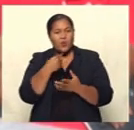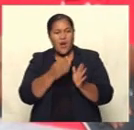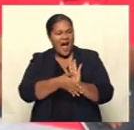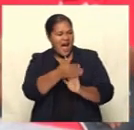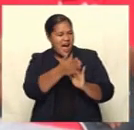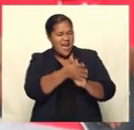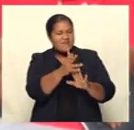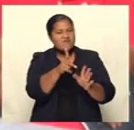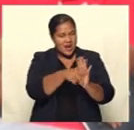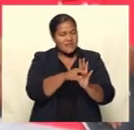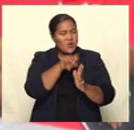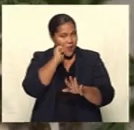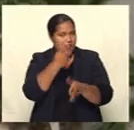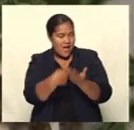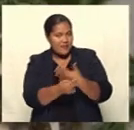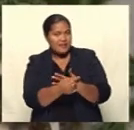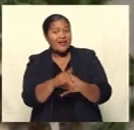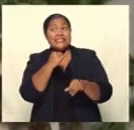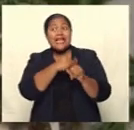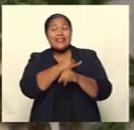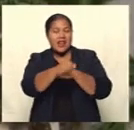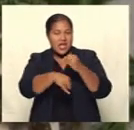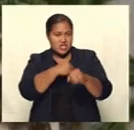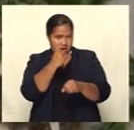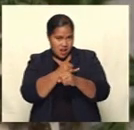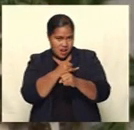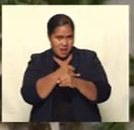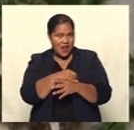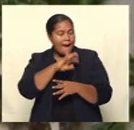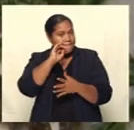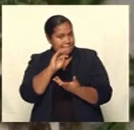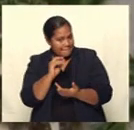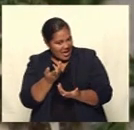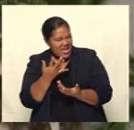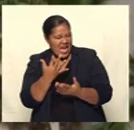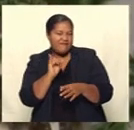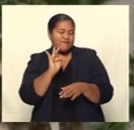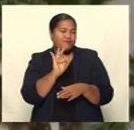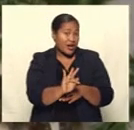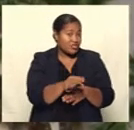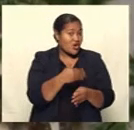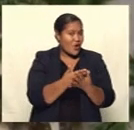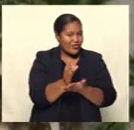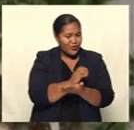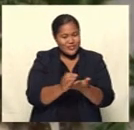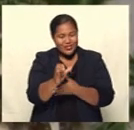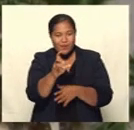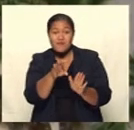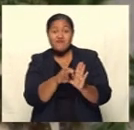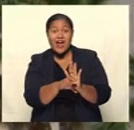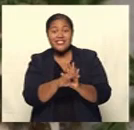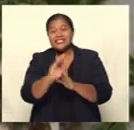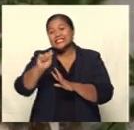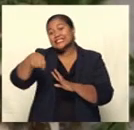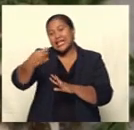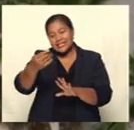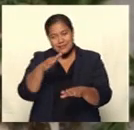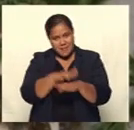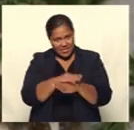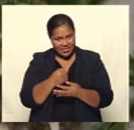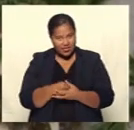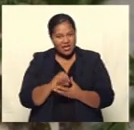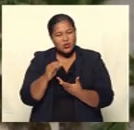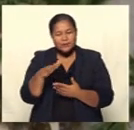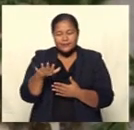and food prices internationally may also put upward pressure on consumer prices in the coming months. Meanwhile, close